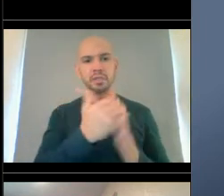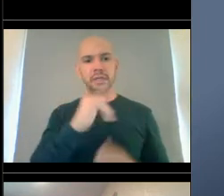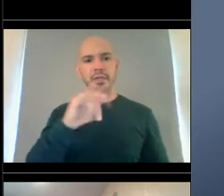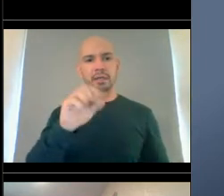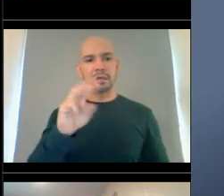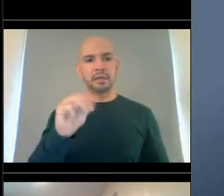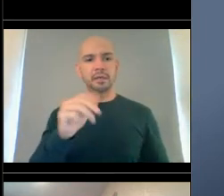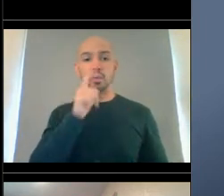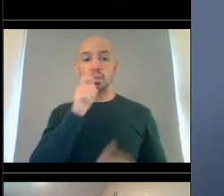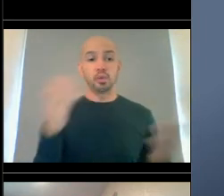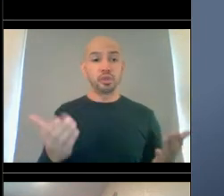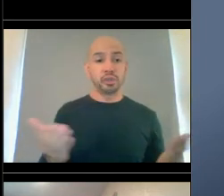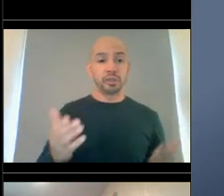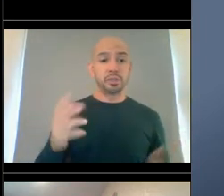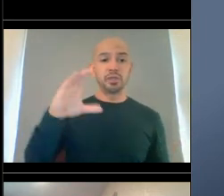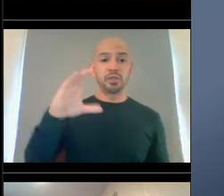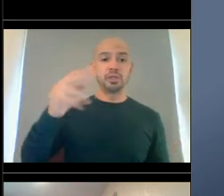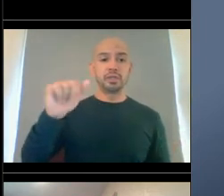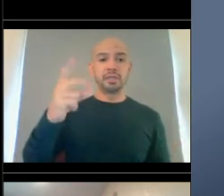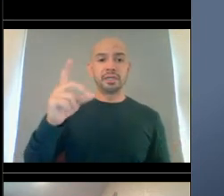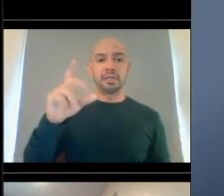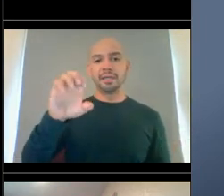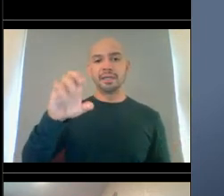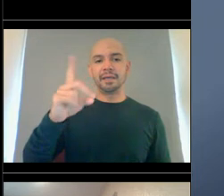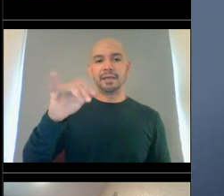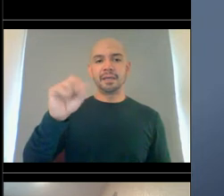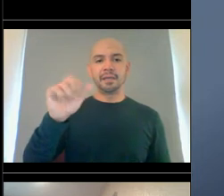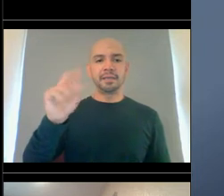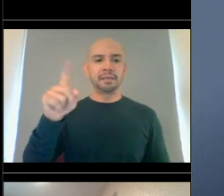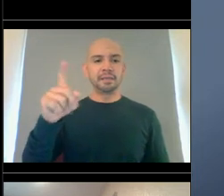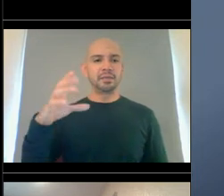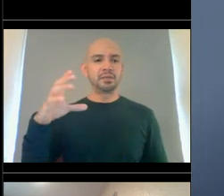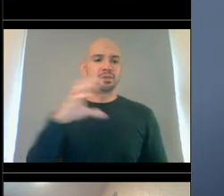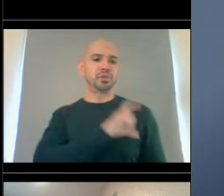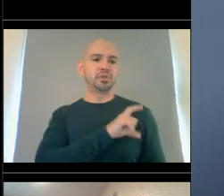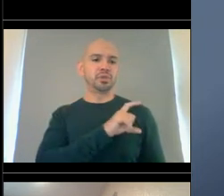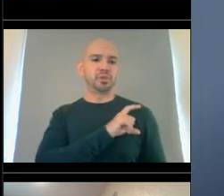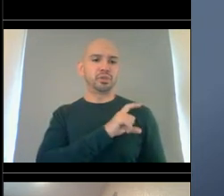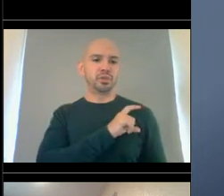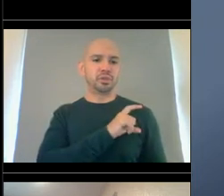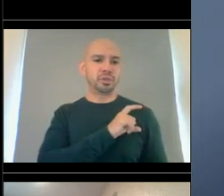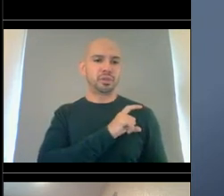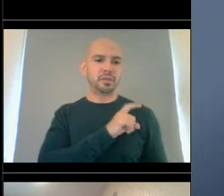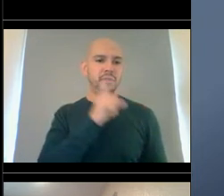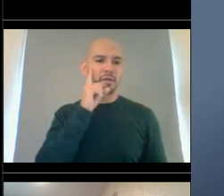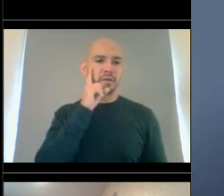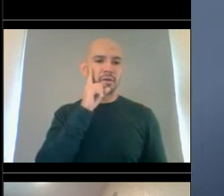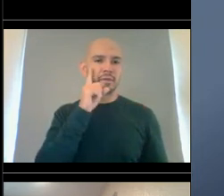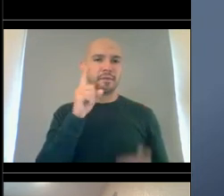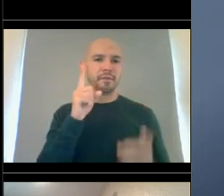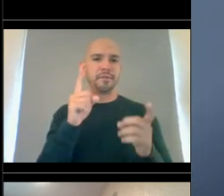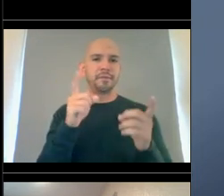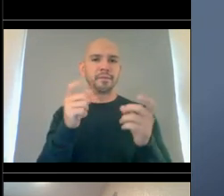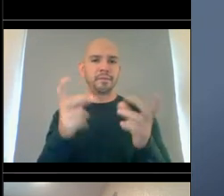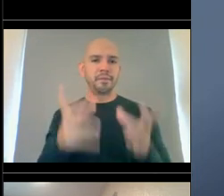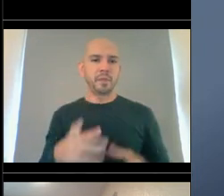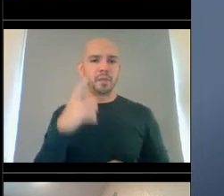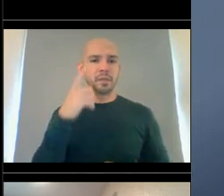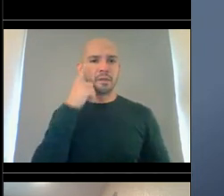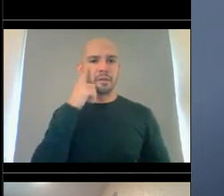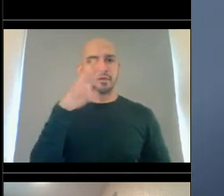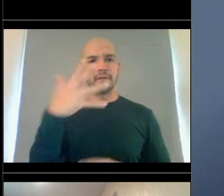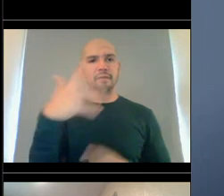by chad edison chief deputy secretary of rail and transit at the california state transportation agency for a presentation on the fifth cycle of the